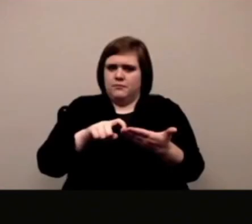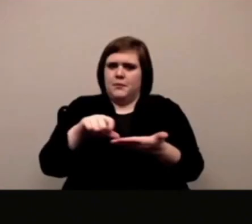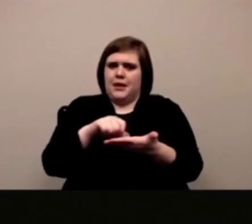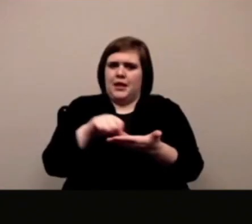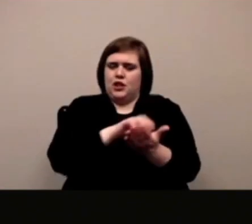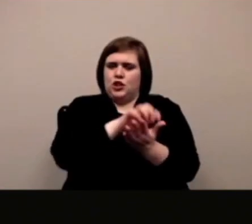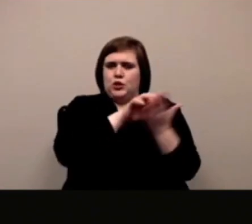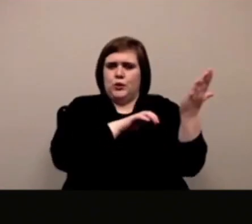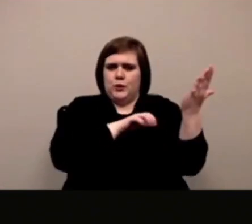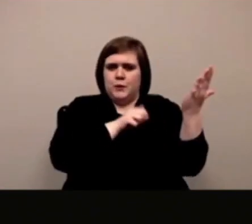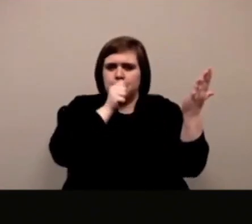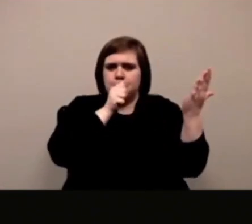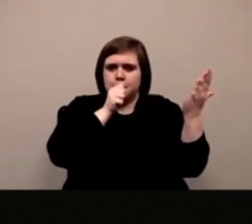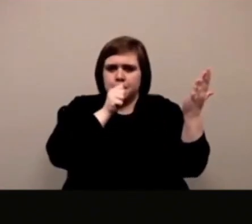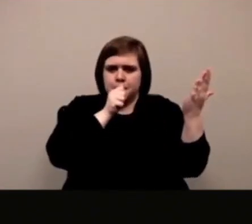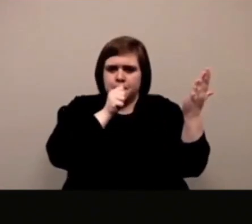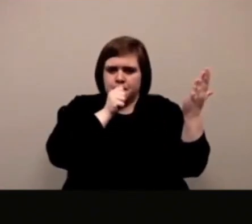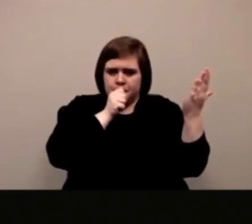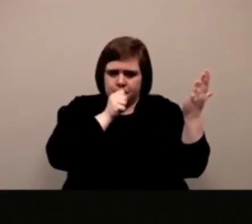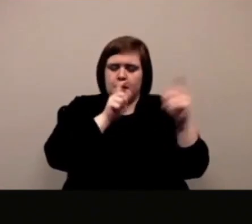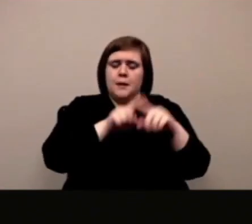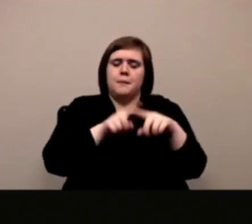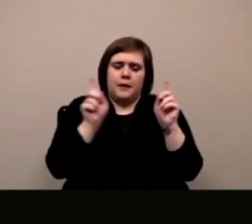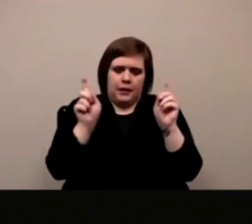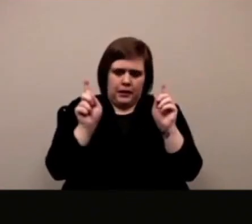But I can say that